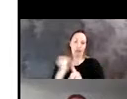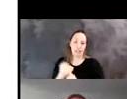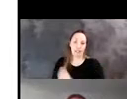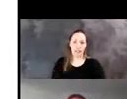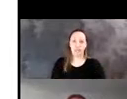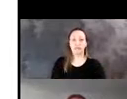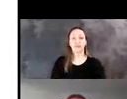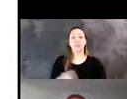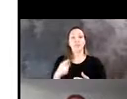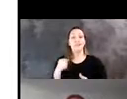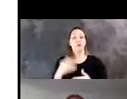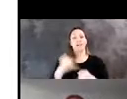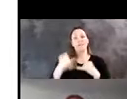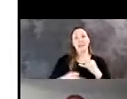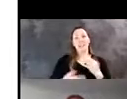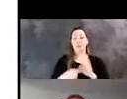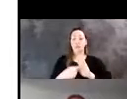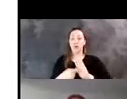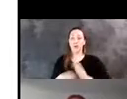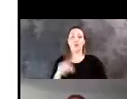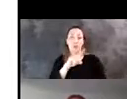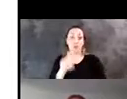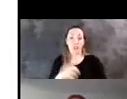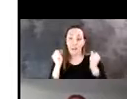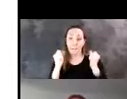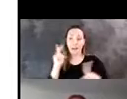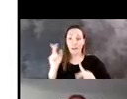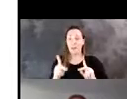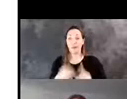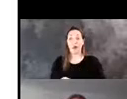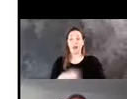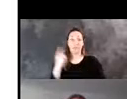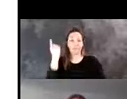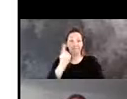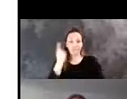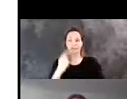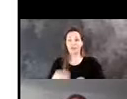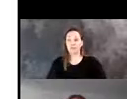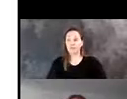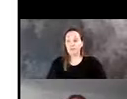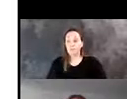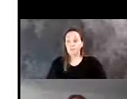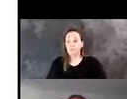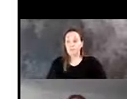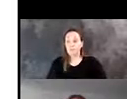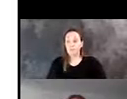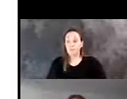So the last thing I'm going to share with you is a question that a lot of people have had recently, and that's how our carbon emissions gone down during